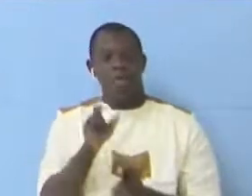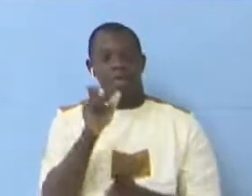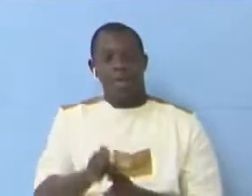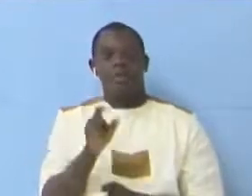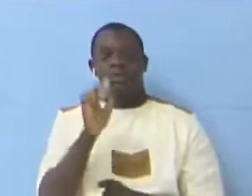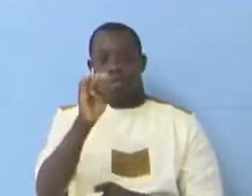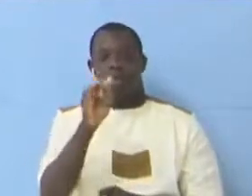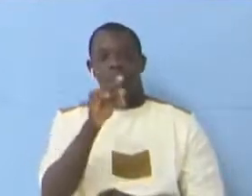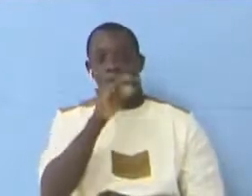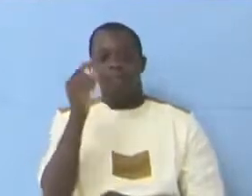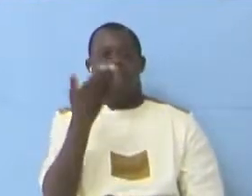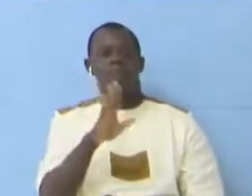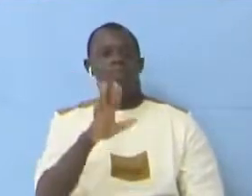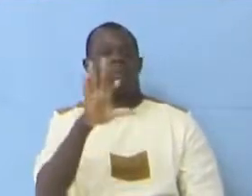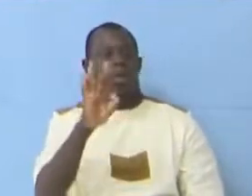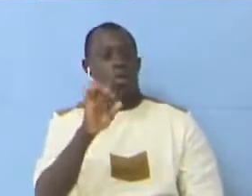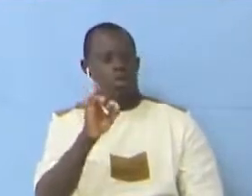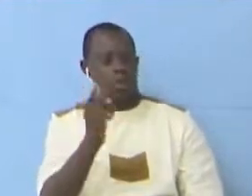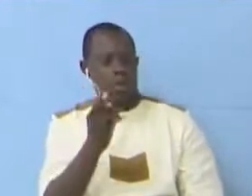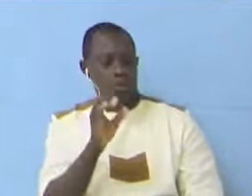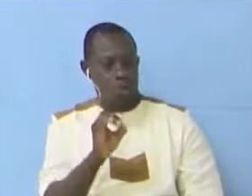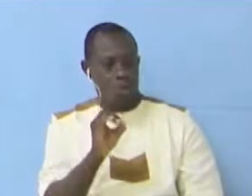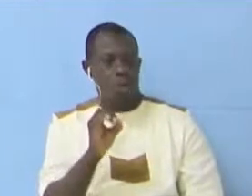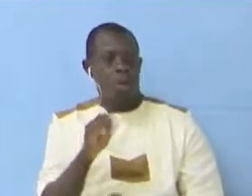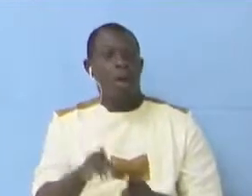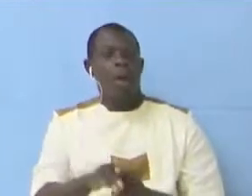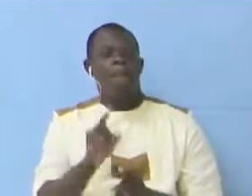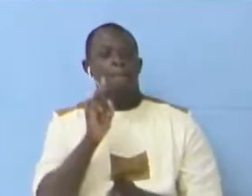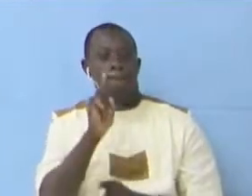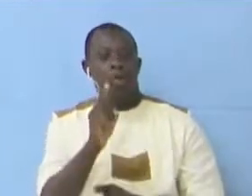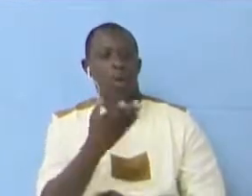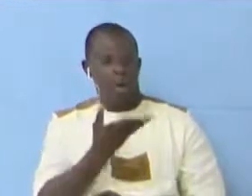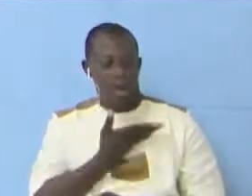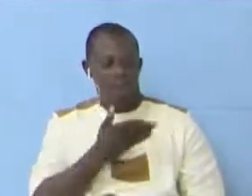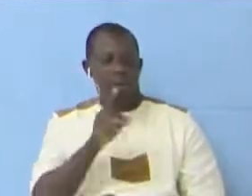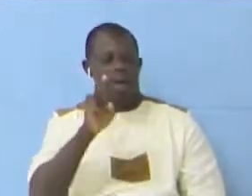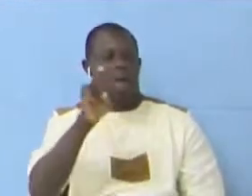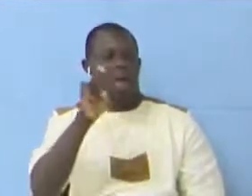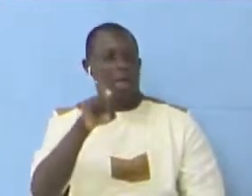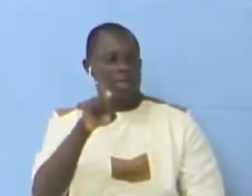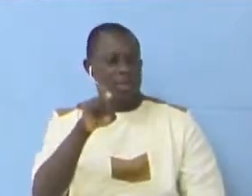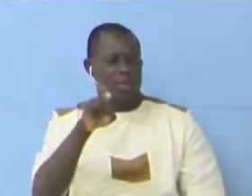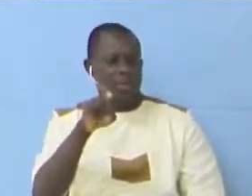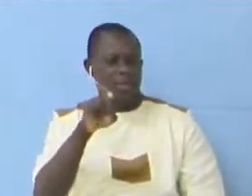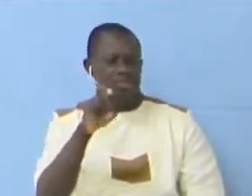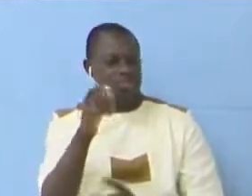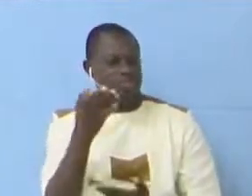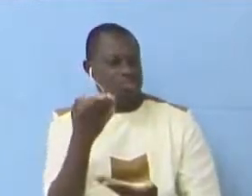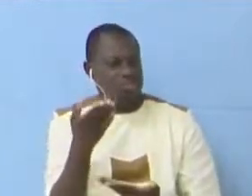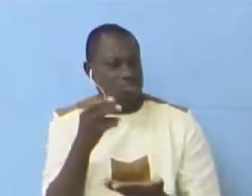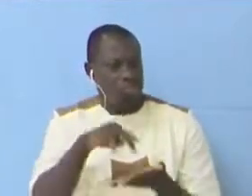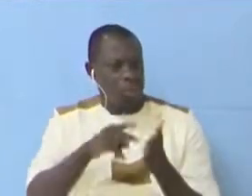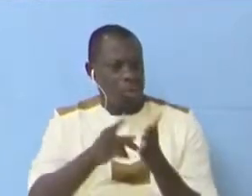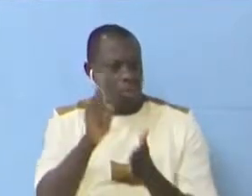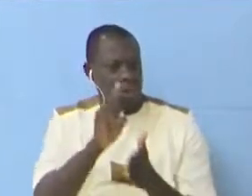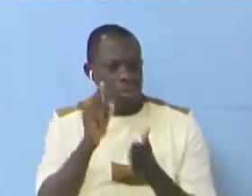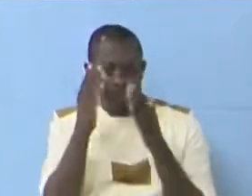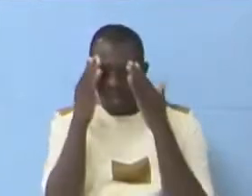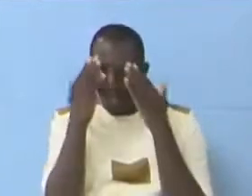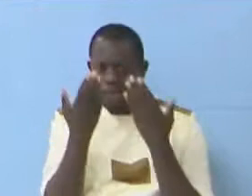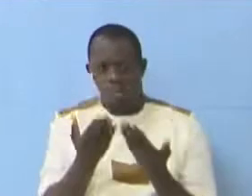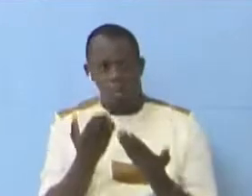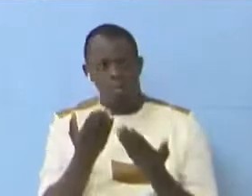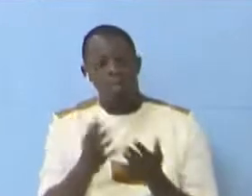list. But there is an X. I don't know what that means. All right,